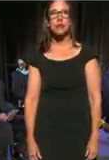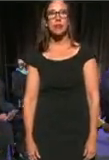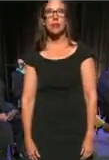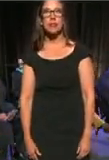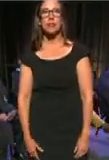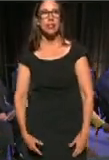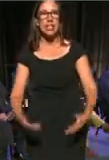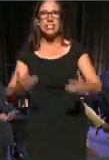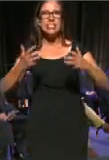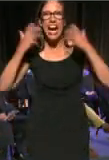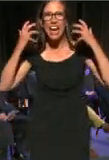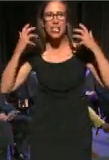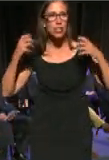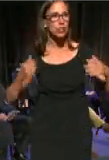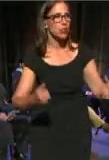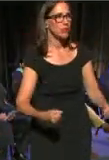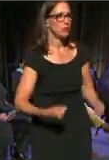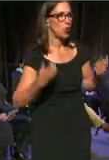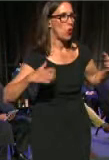Tigers!